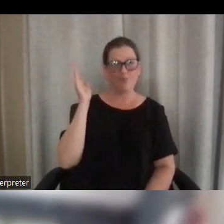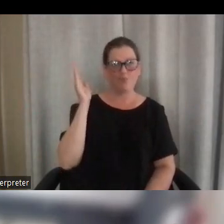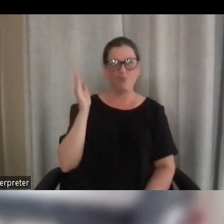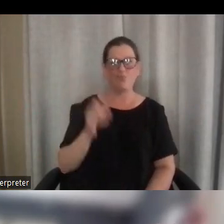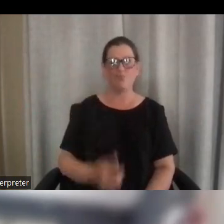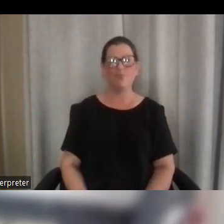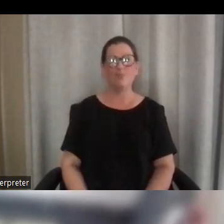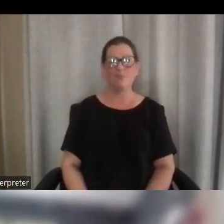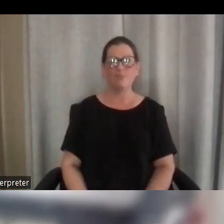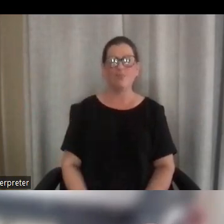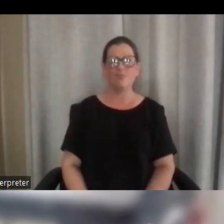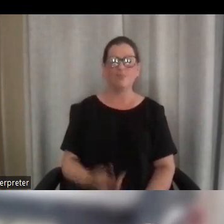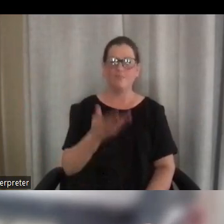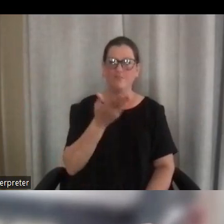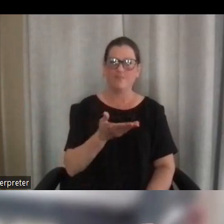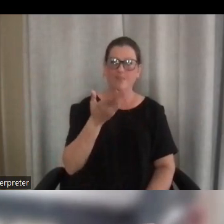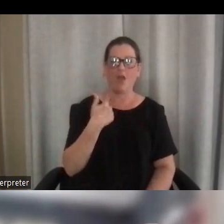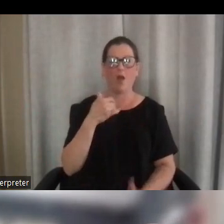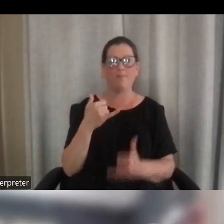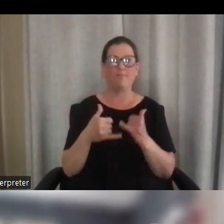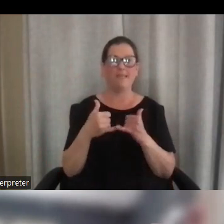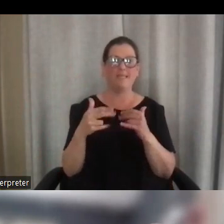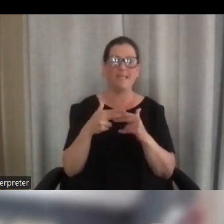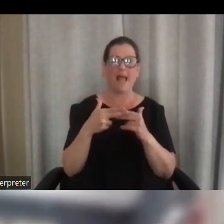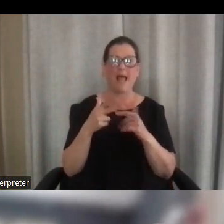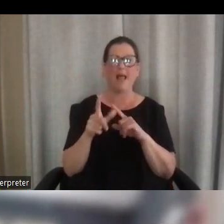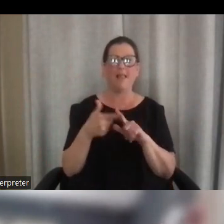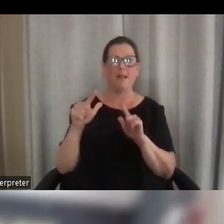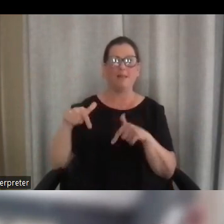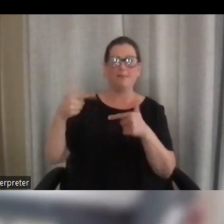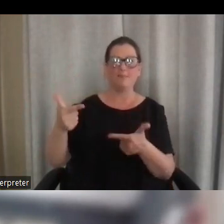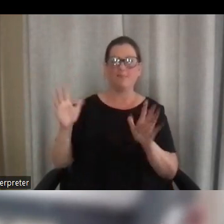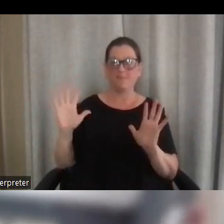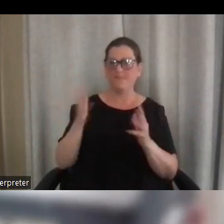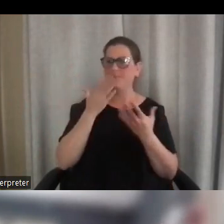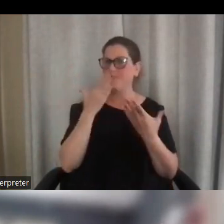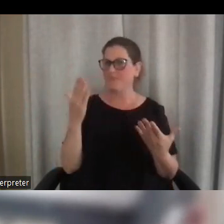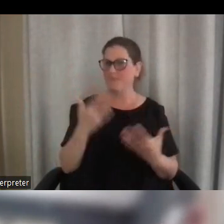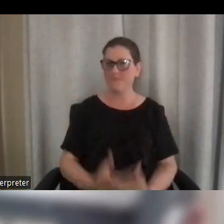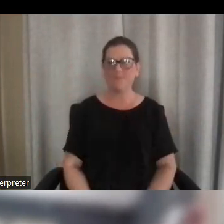we just have our little ending slides, and I will turn it back over. Thank you very much.